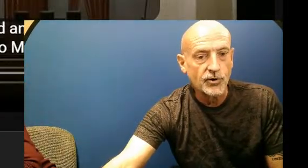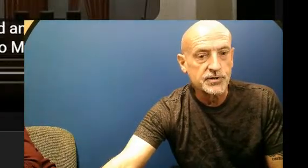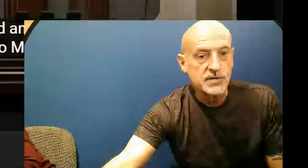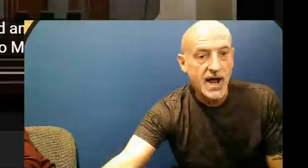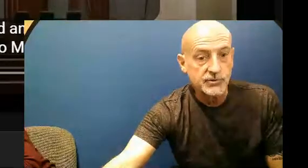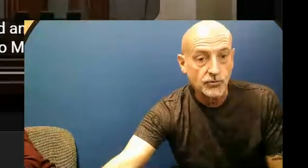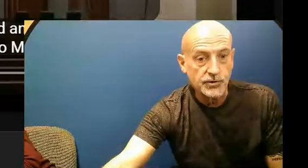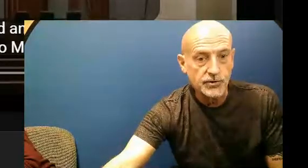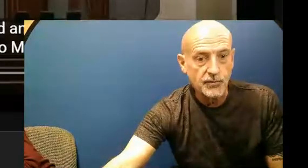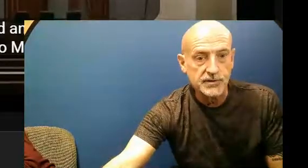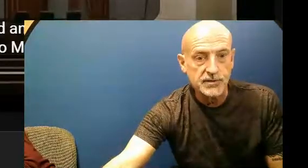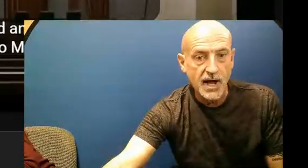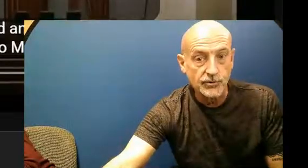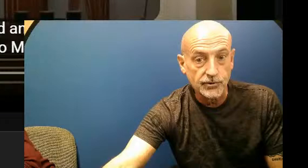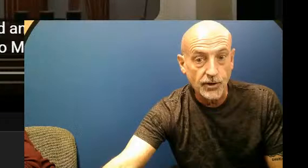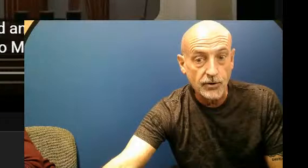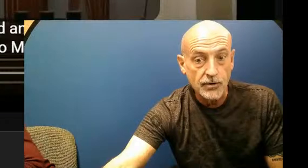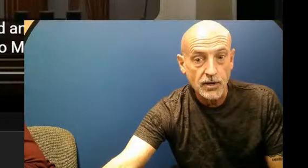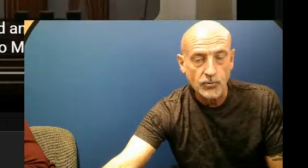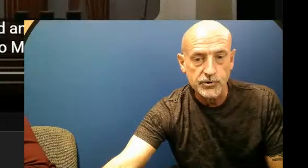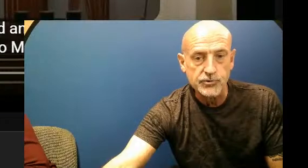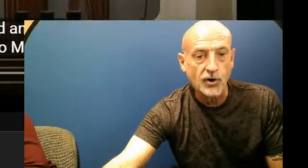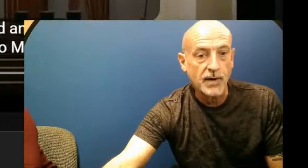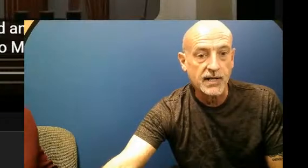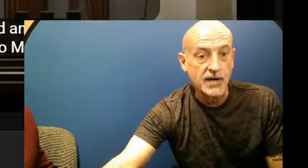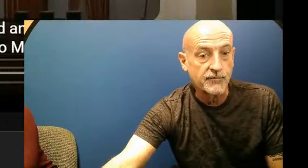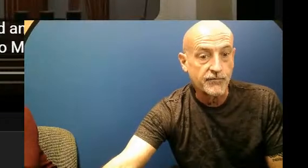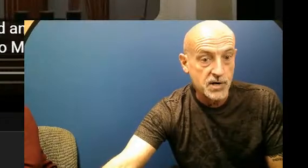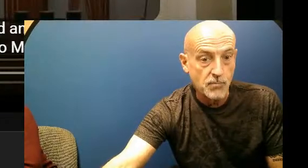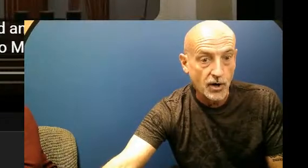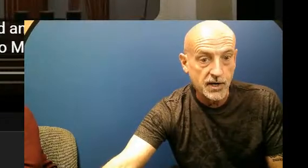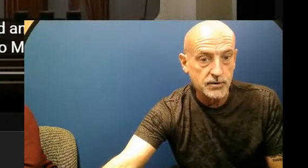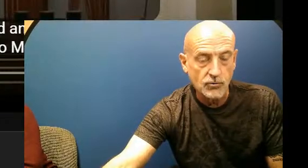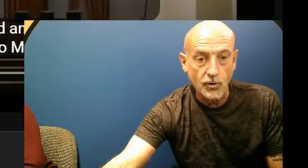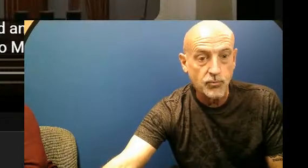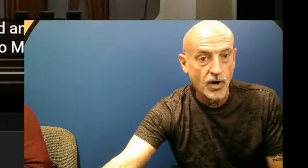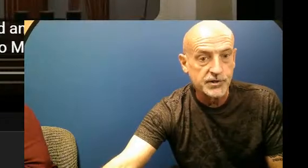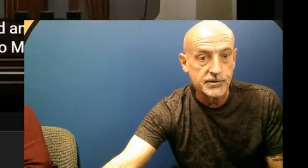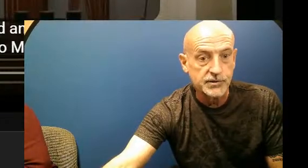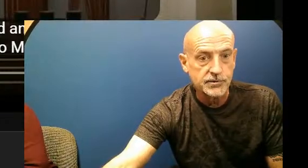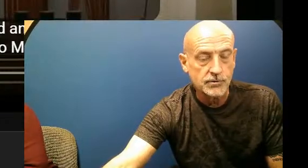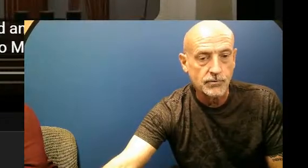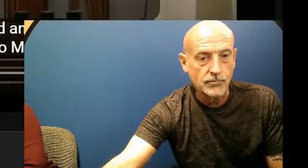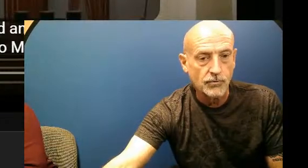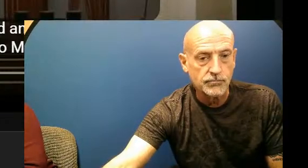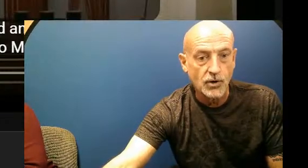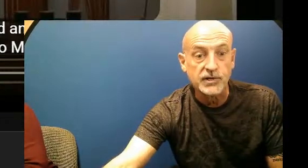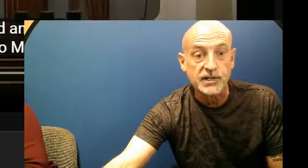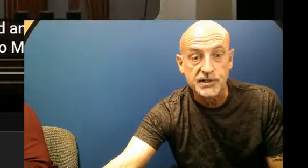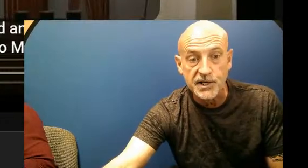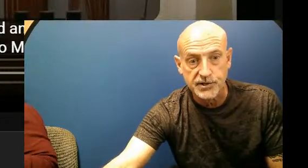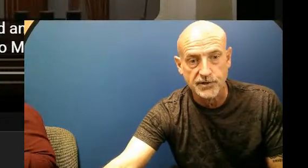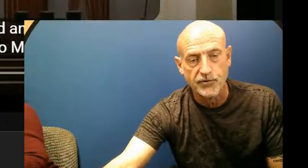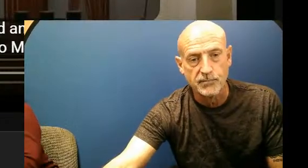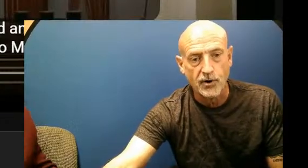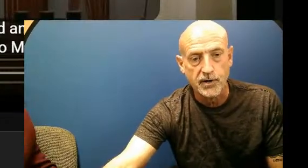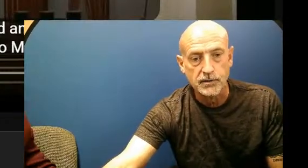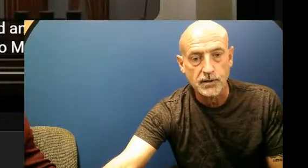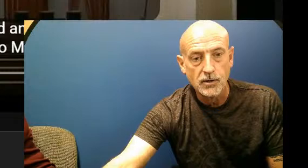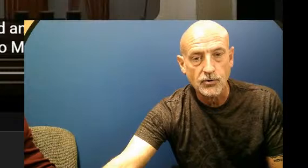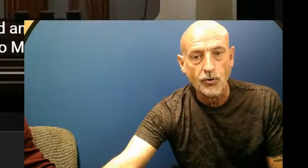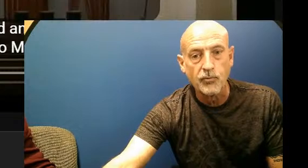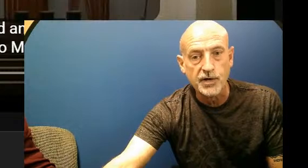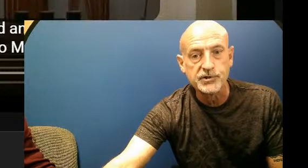corporations aren't natural. When you talk about natural law, when you talk about a free market, corporations don't exist in a free